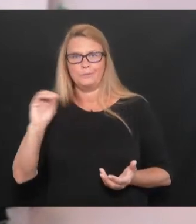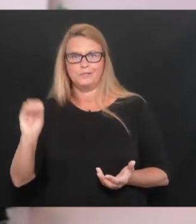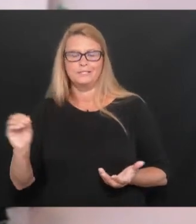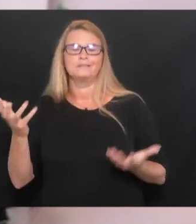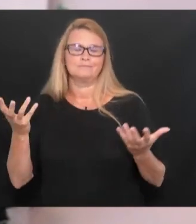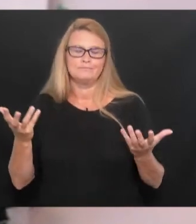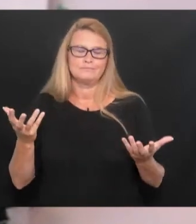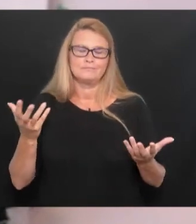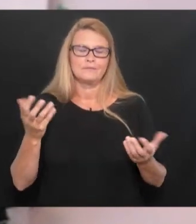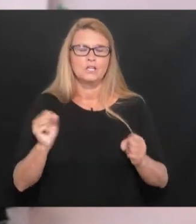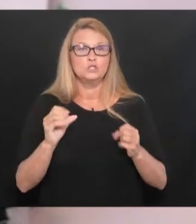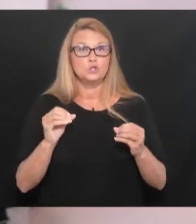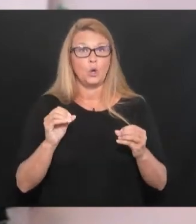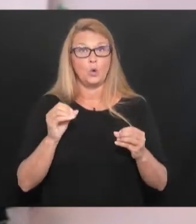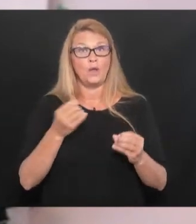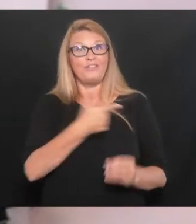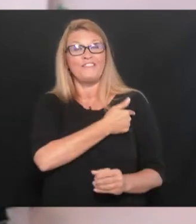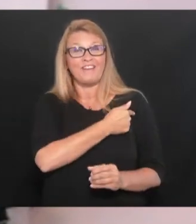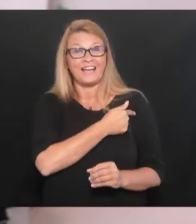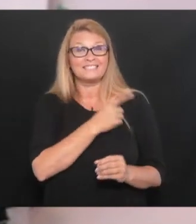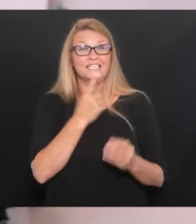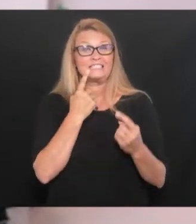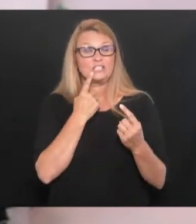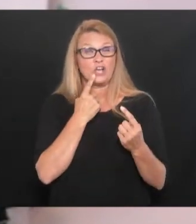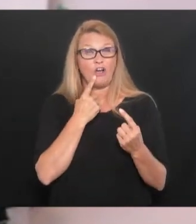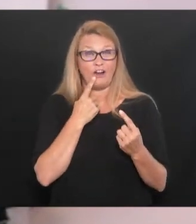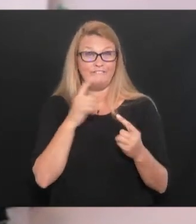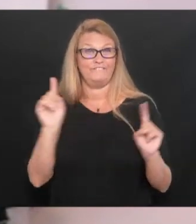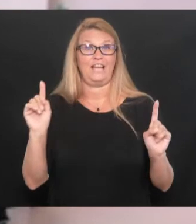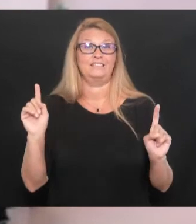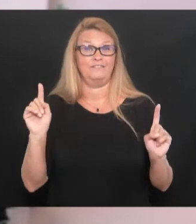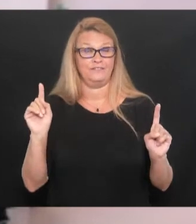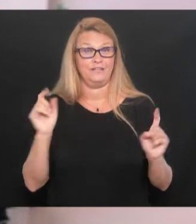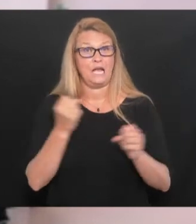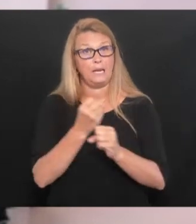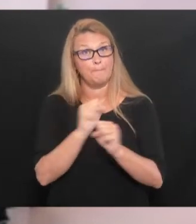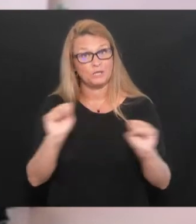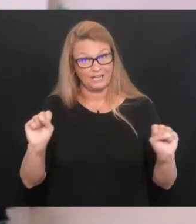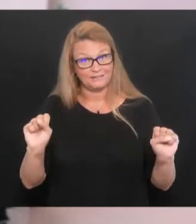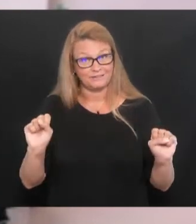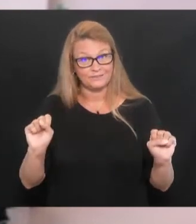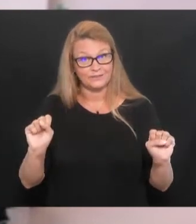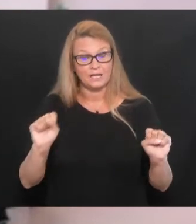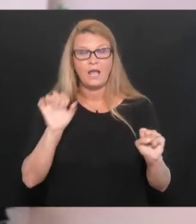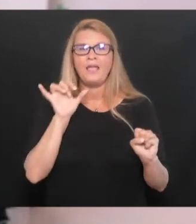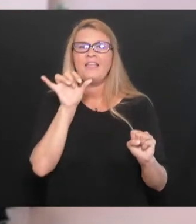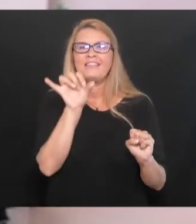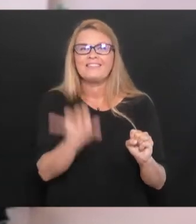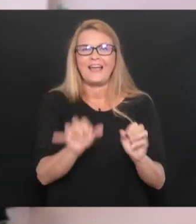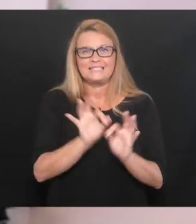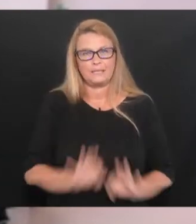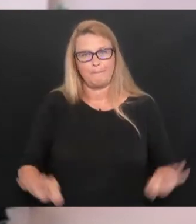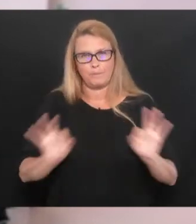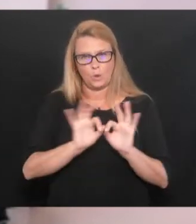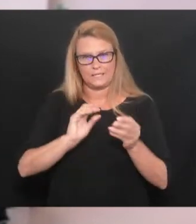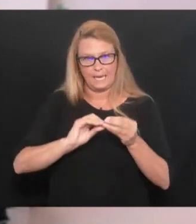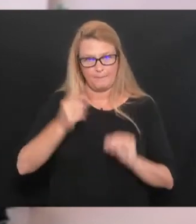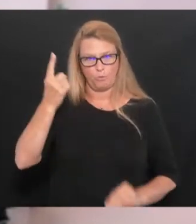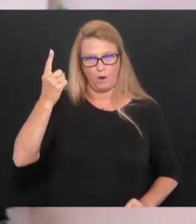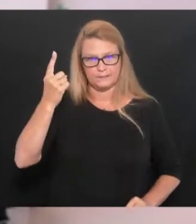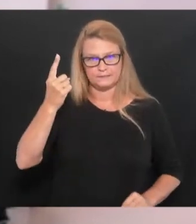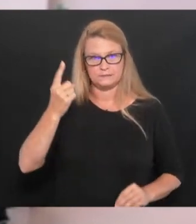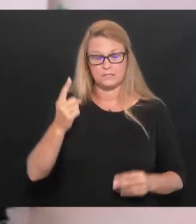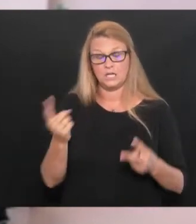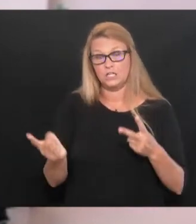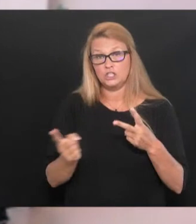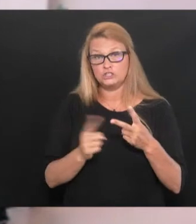So ultimately, these vaccines are incredibly protective. And I think that's important, number one. Number two